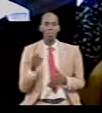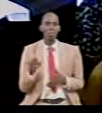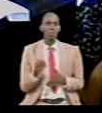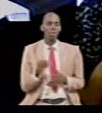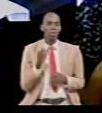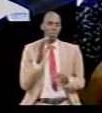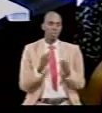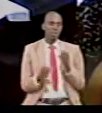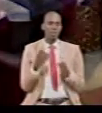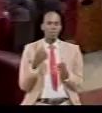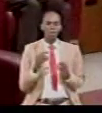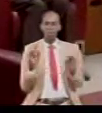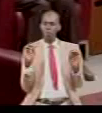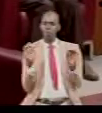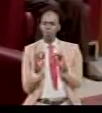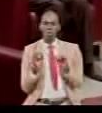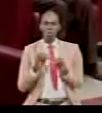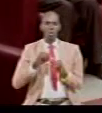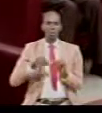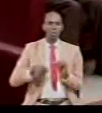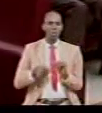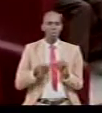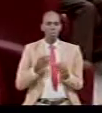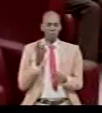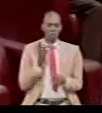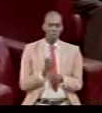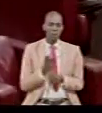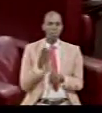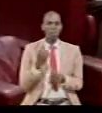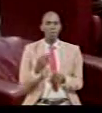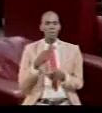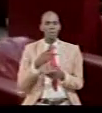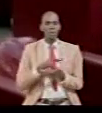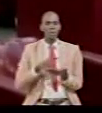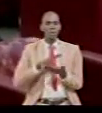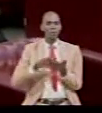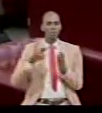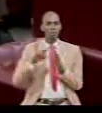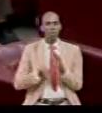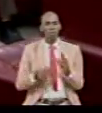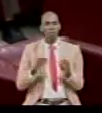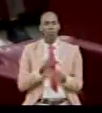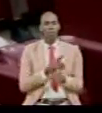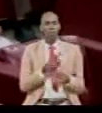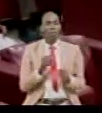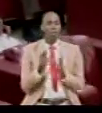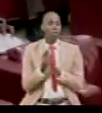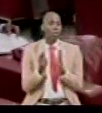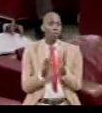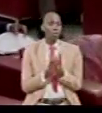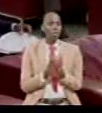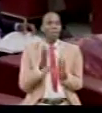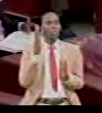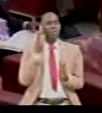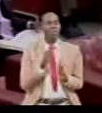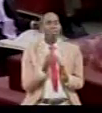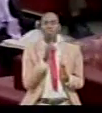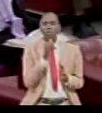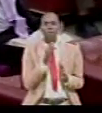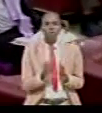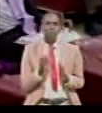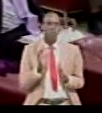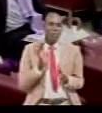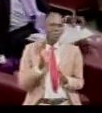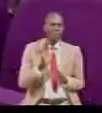circumcised, if he keep the righteousness of the law, shall not his